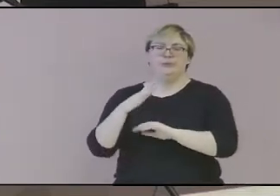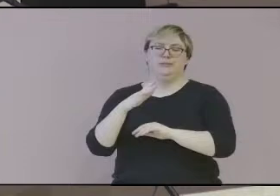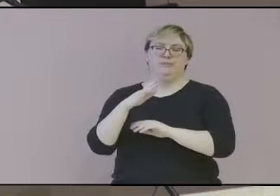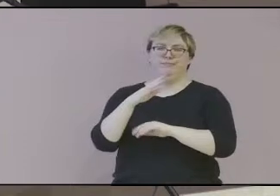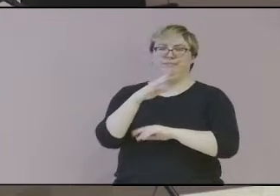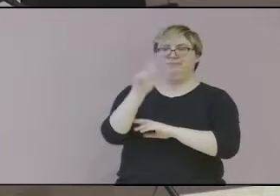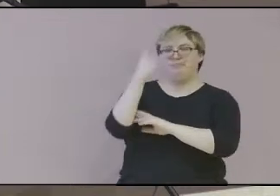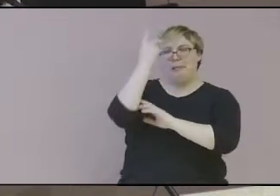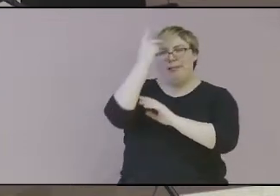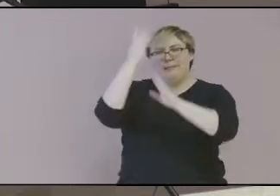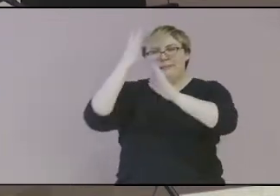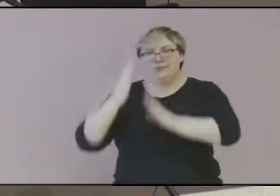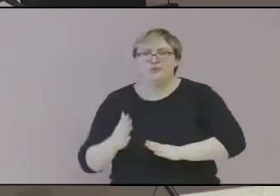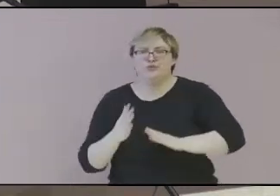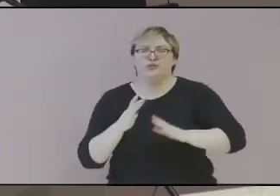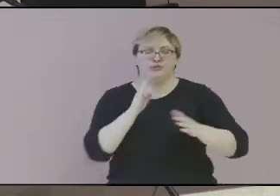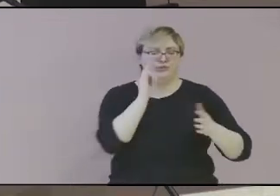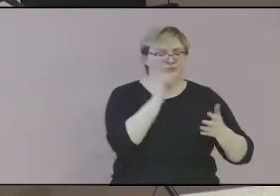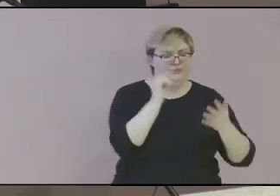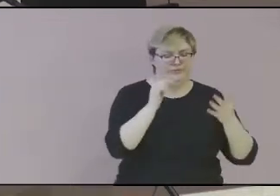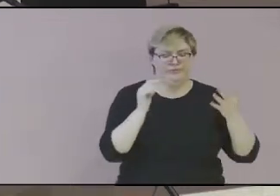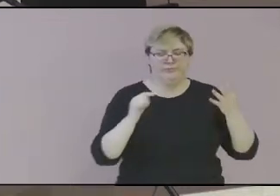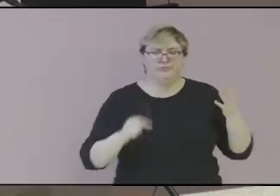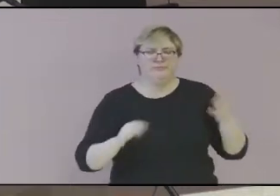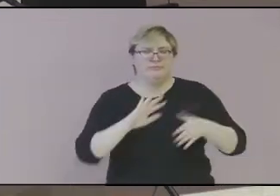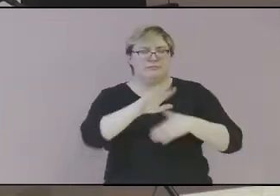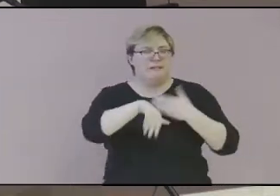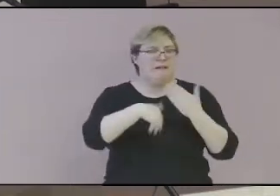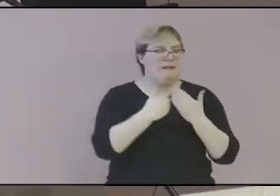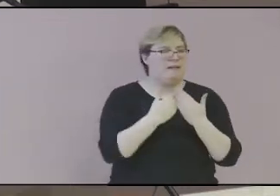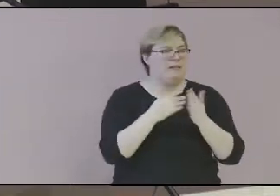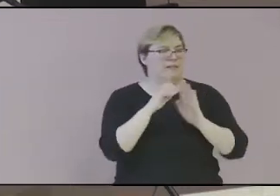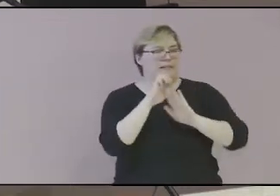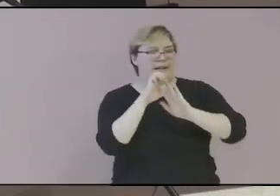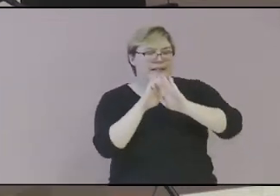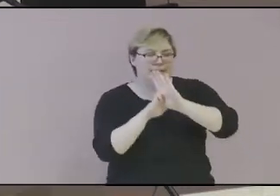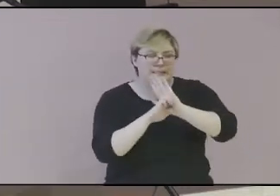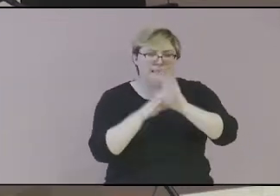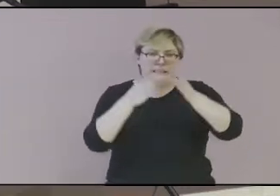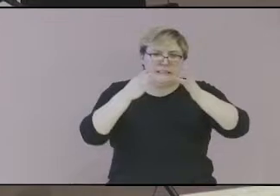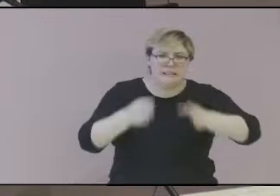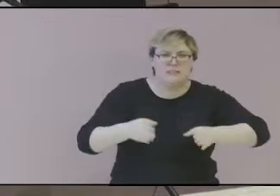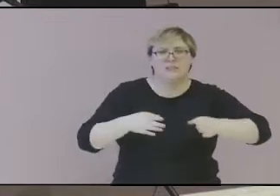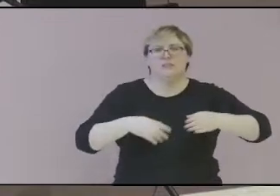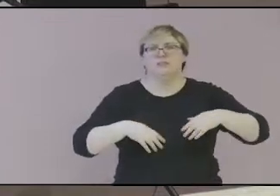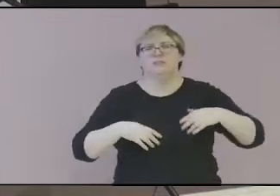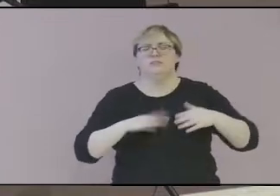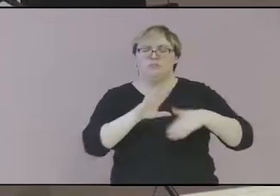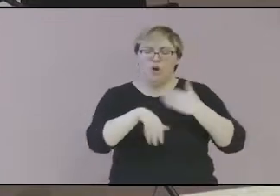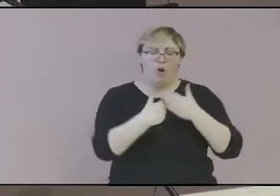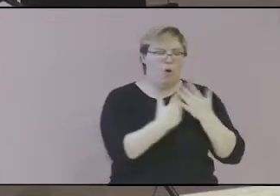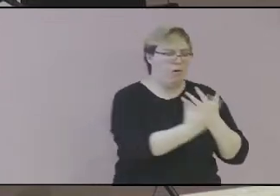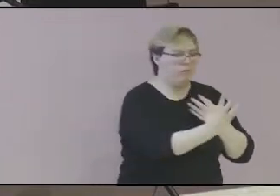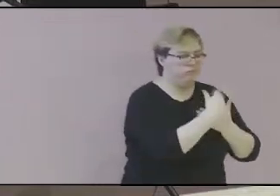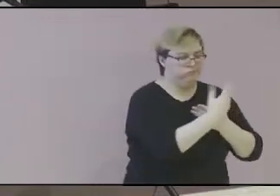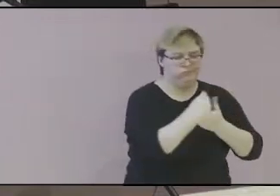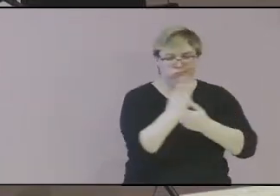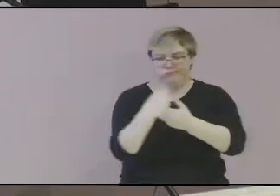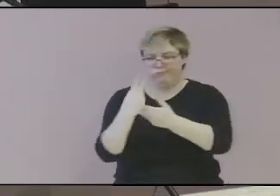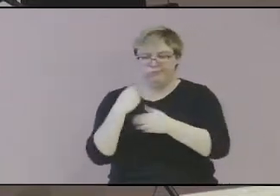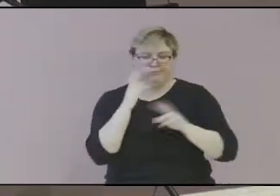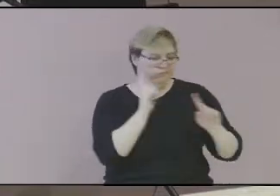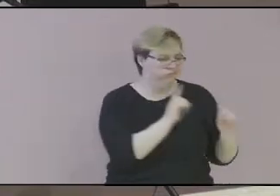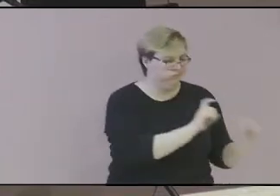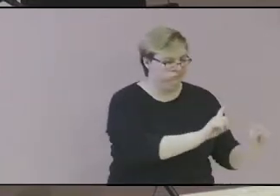fragile consensus on the 2007 draft and the final 2015 recommendation. I was able to